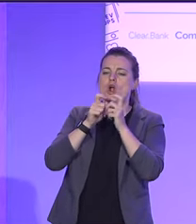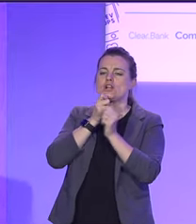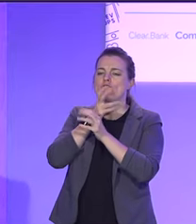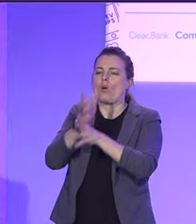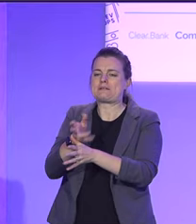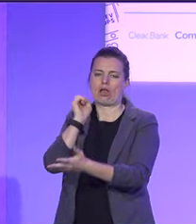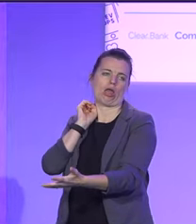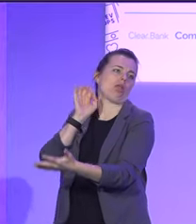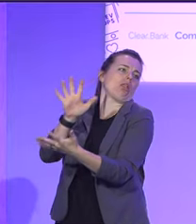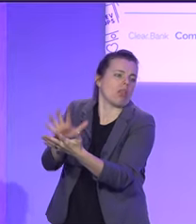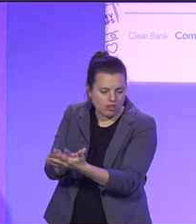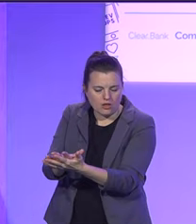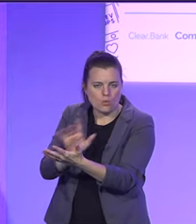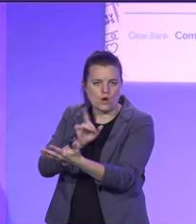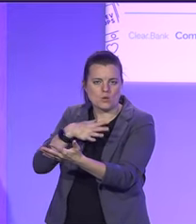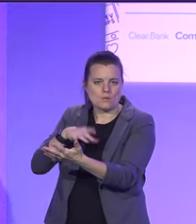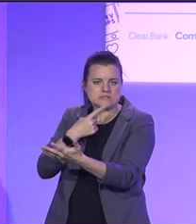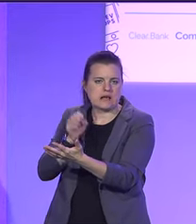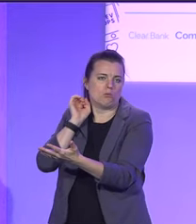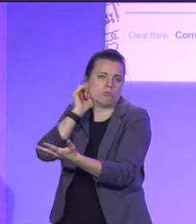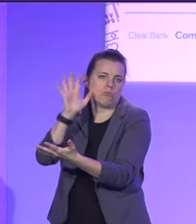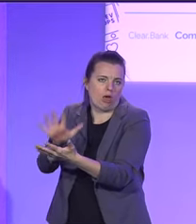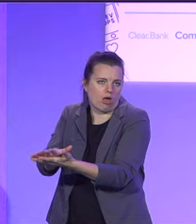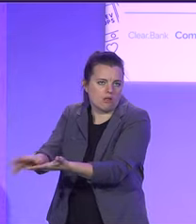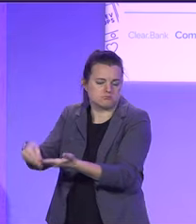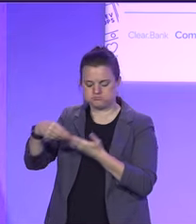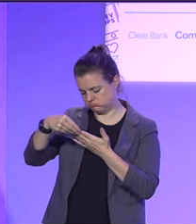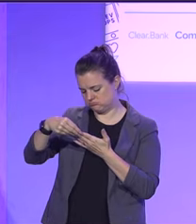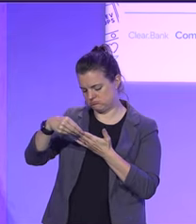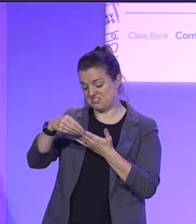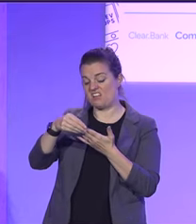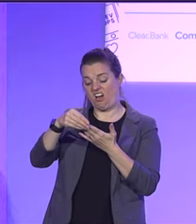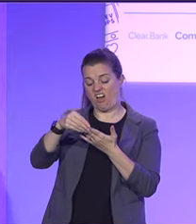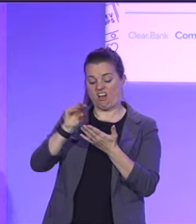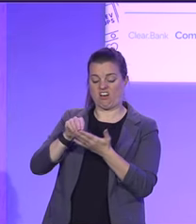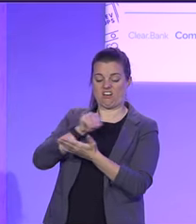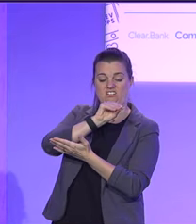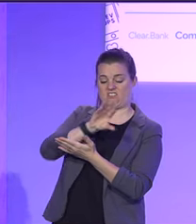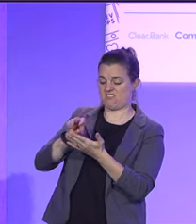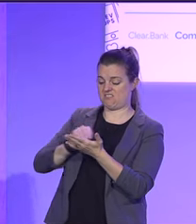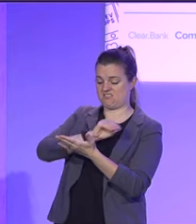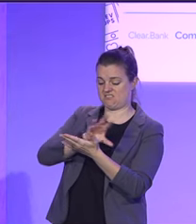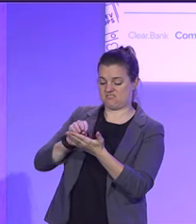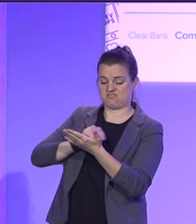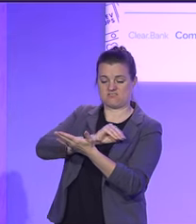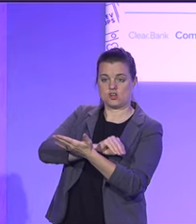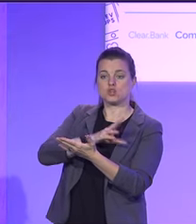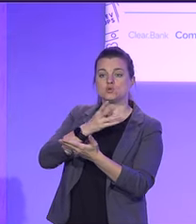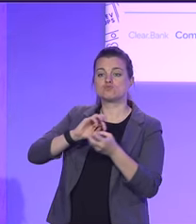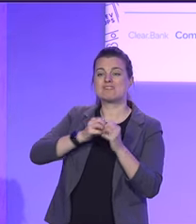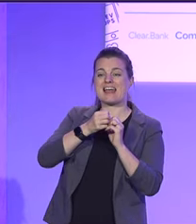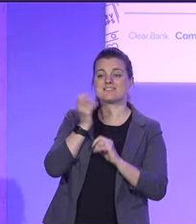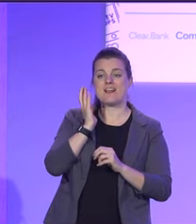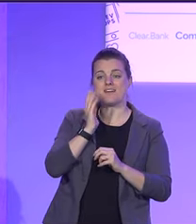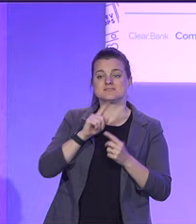say? And then from there, I create my slides. I can use that information to write the blog post. You spend a lot of